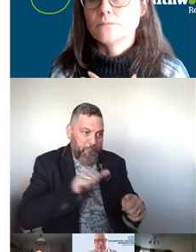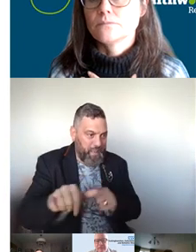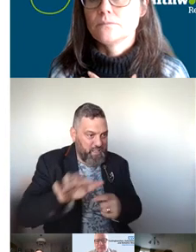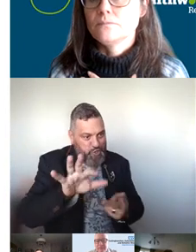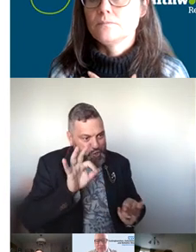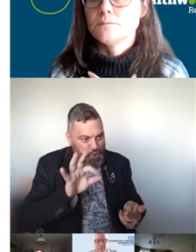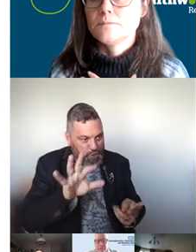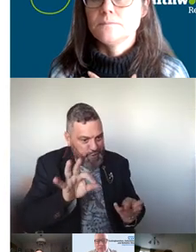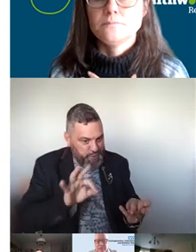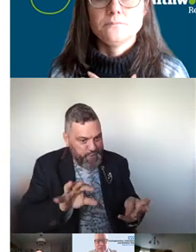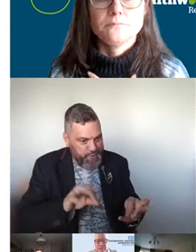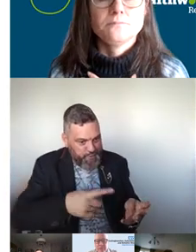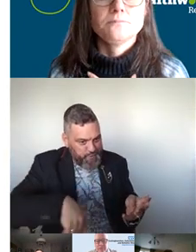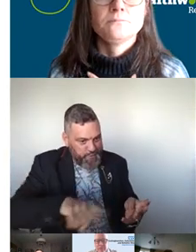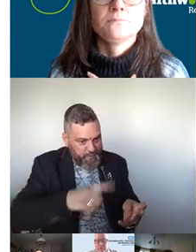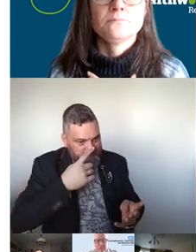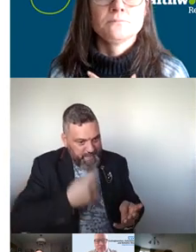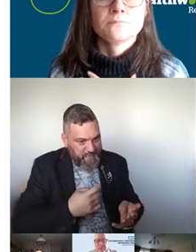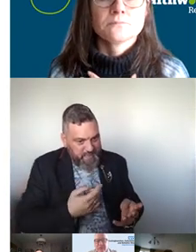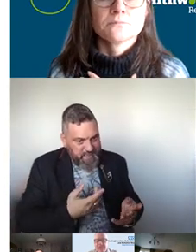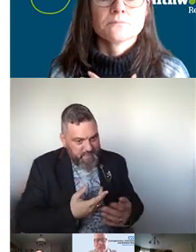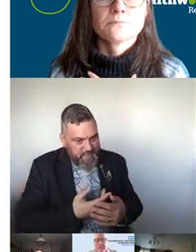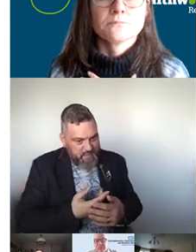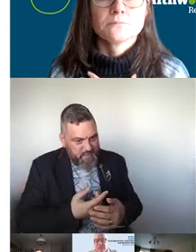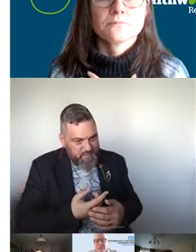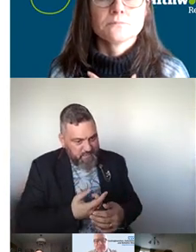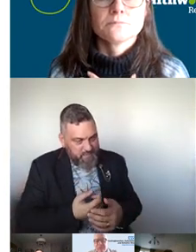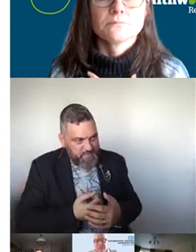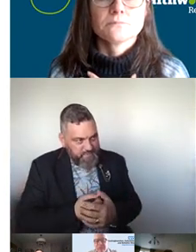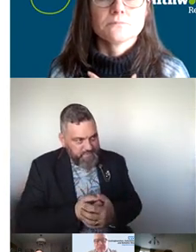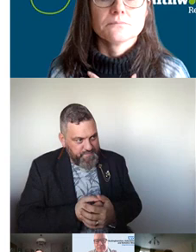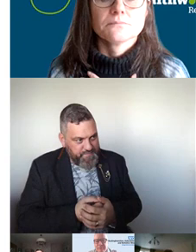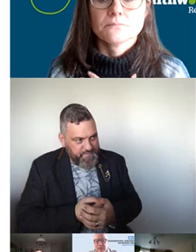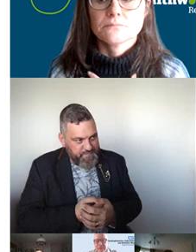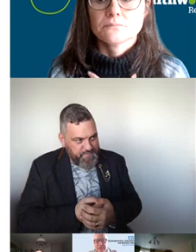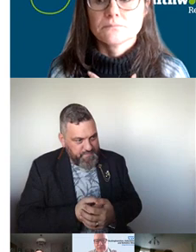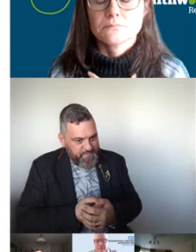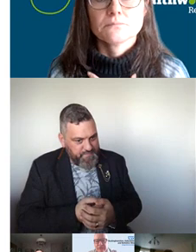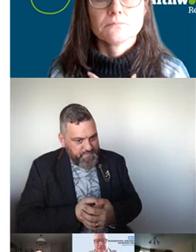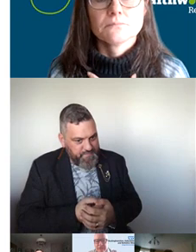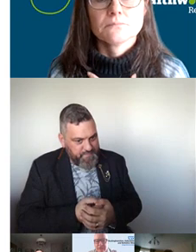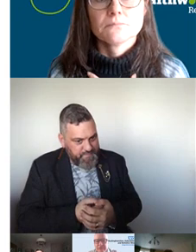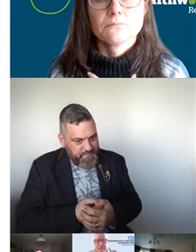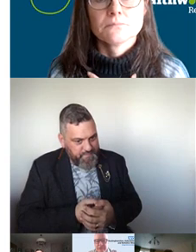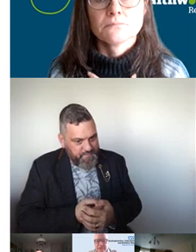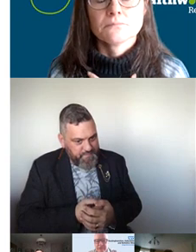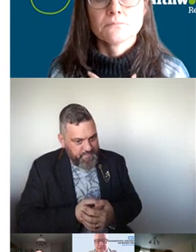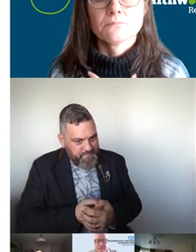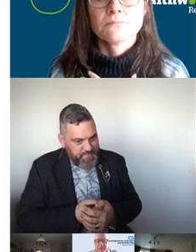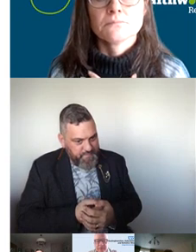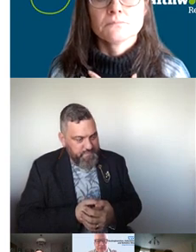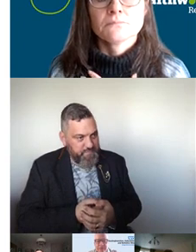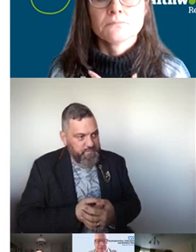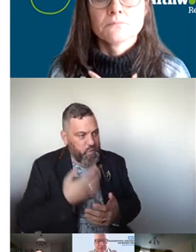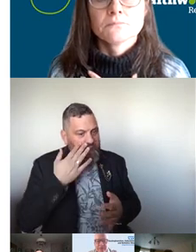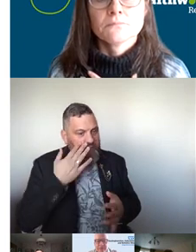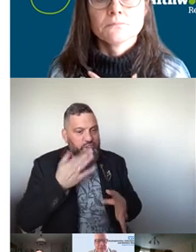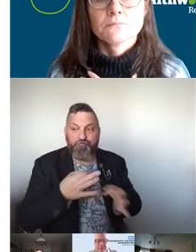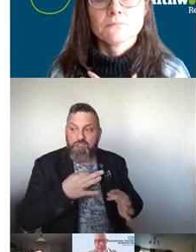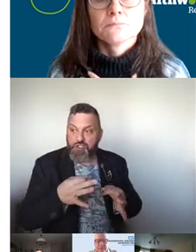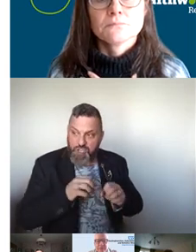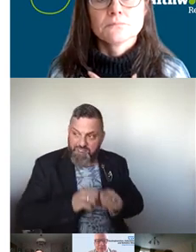would be. And I think that's something which we can all think that as the strategy is adopted and rolled out, there'll be a much